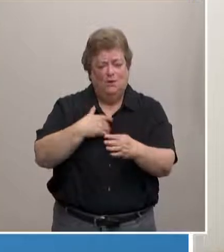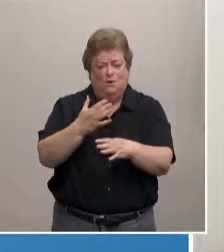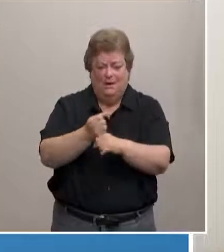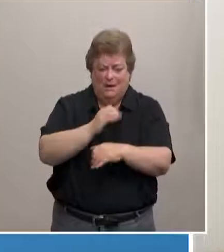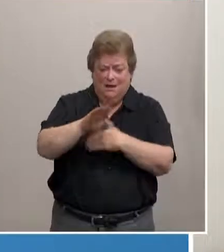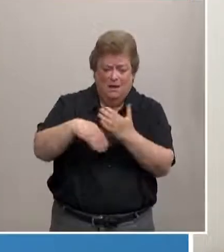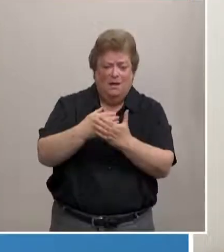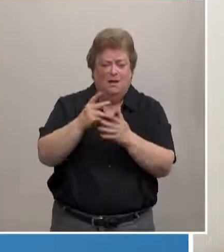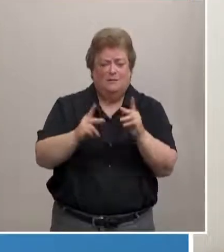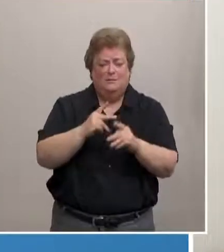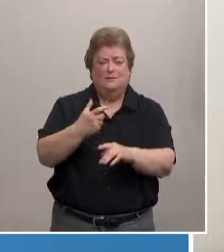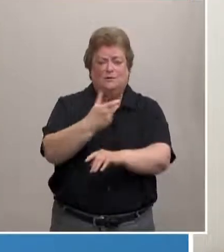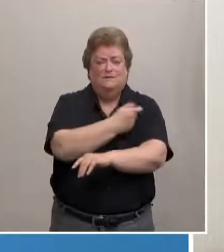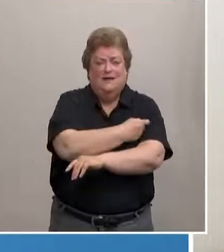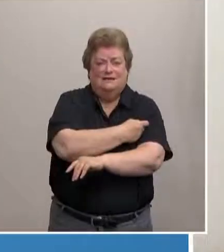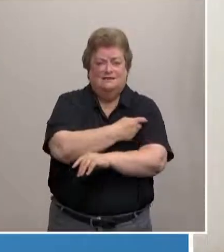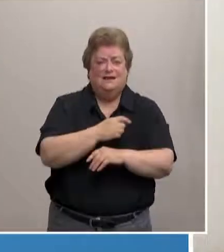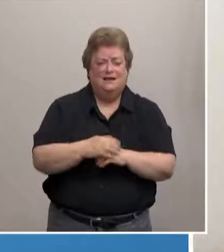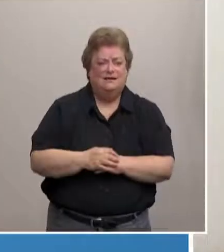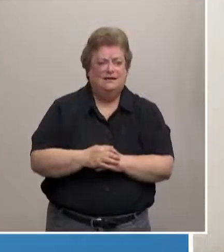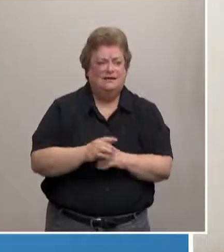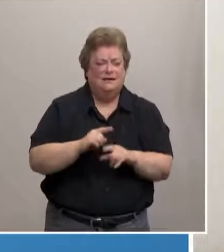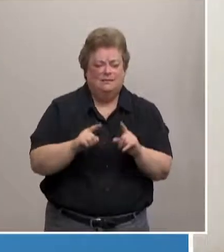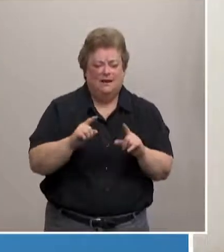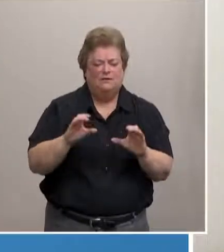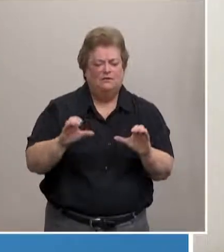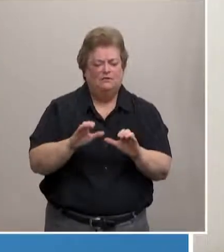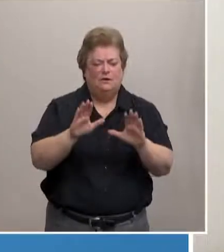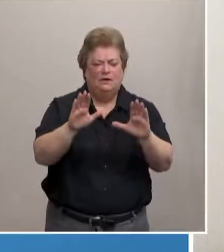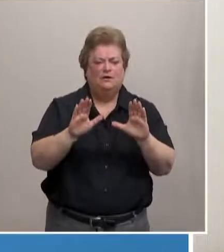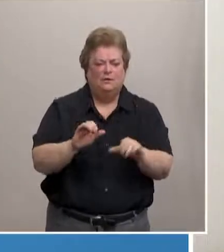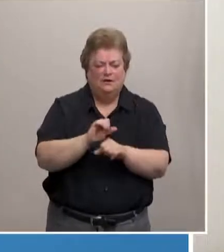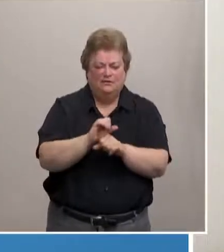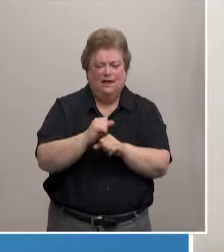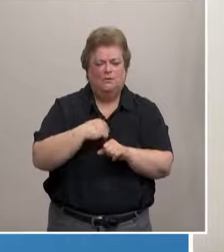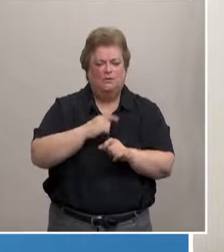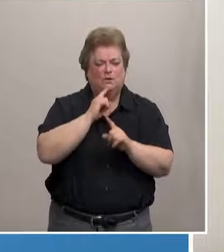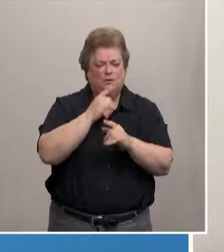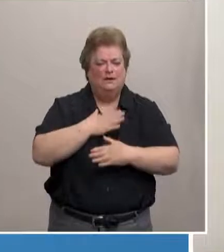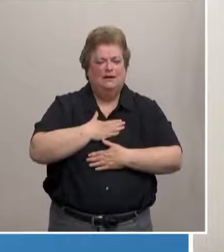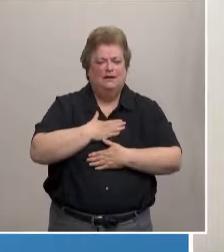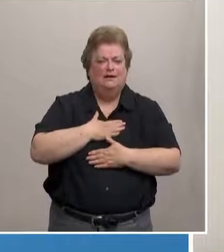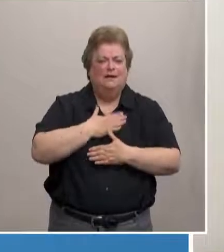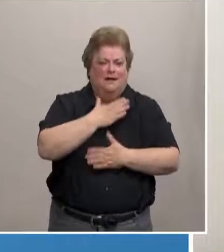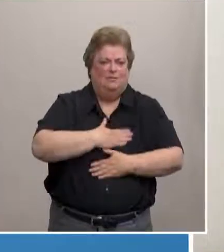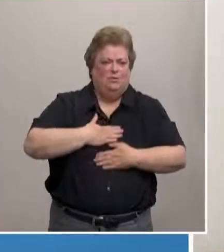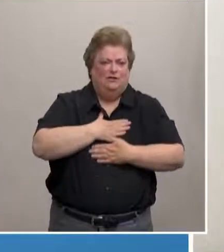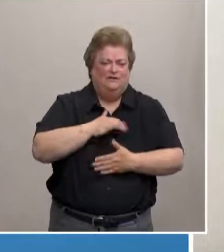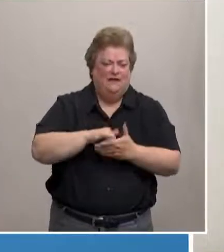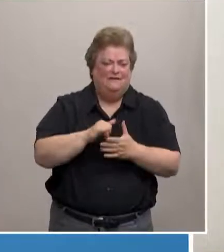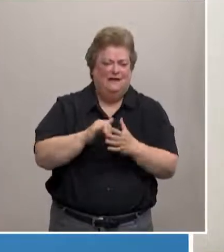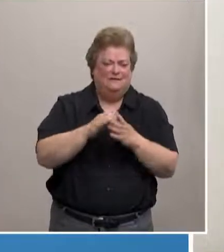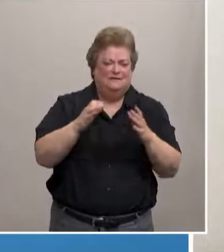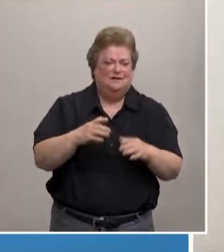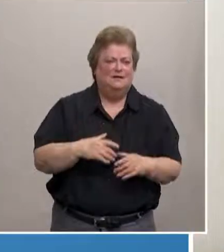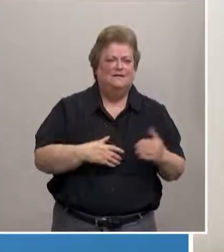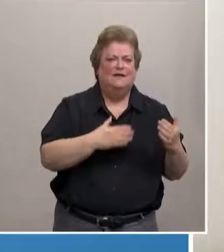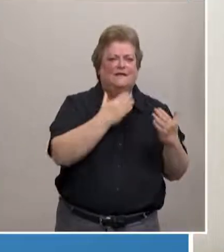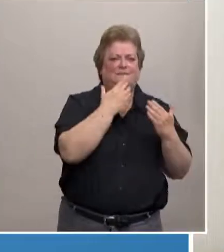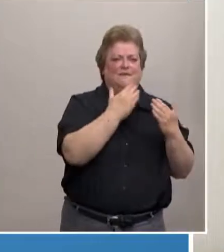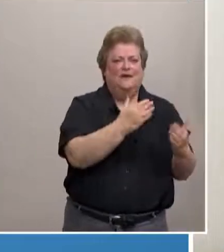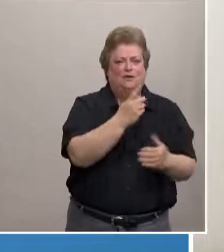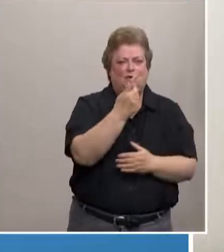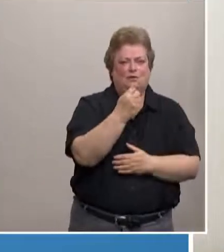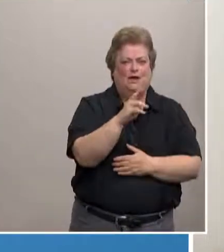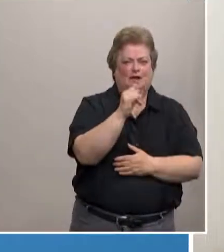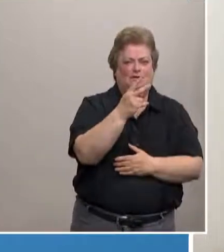but you've done a great job, and we really appreciate it. Thank you so much. Thank you, Dr.